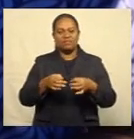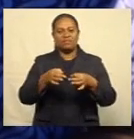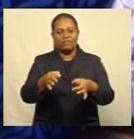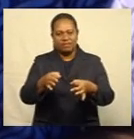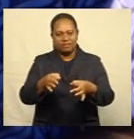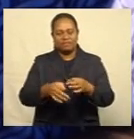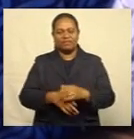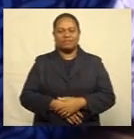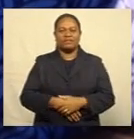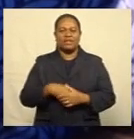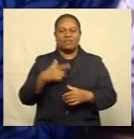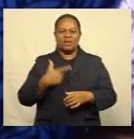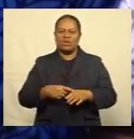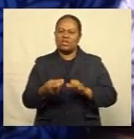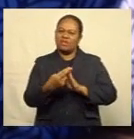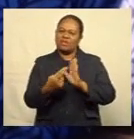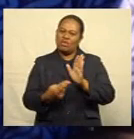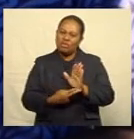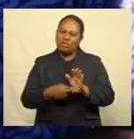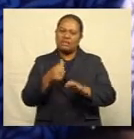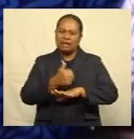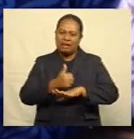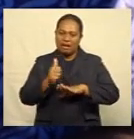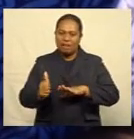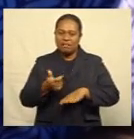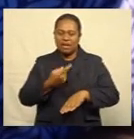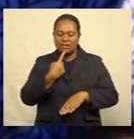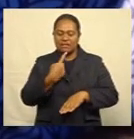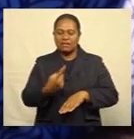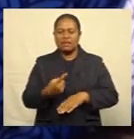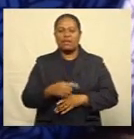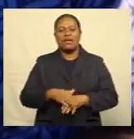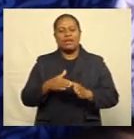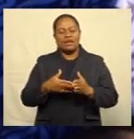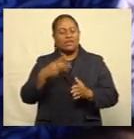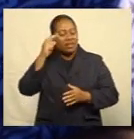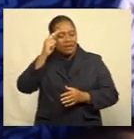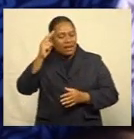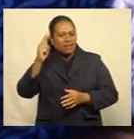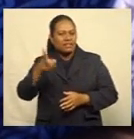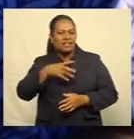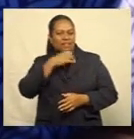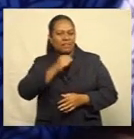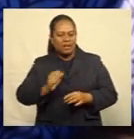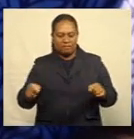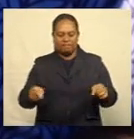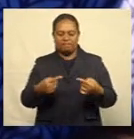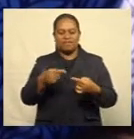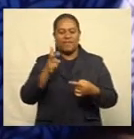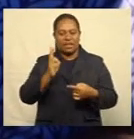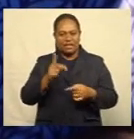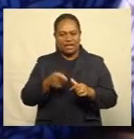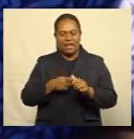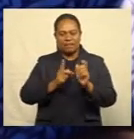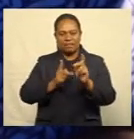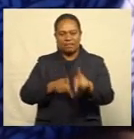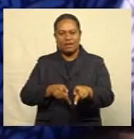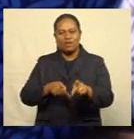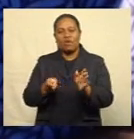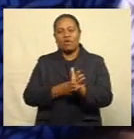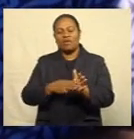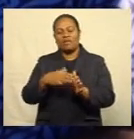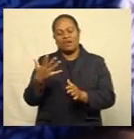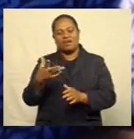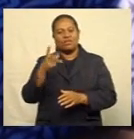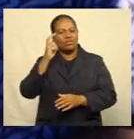comply with government's COVID-19 restrictions. The national men's squad, however, will meet here again at Albert Park on Monday for